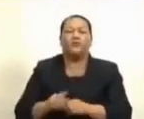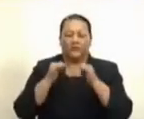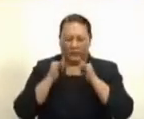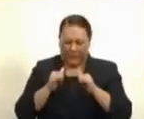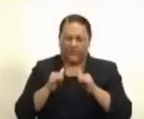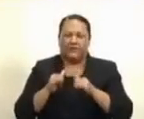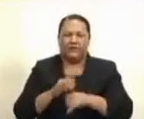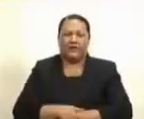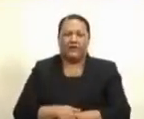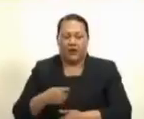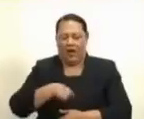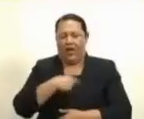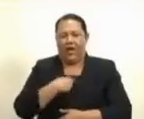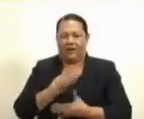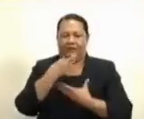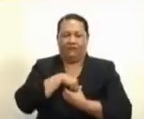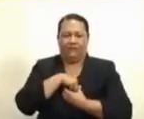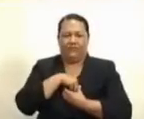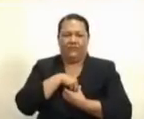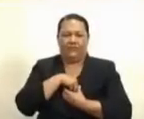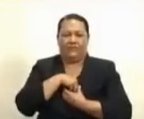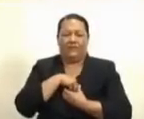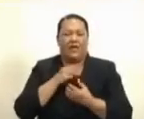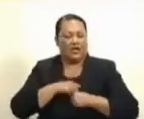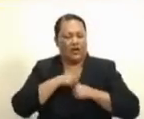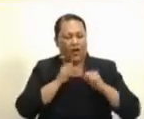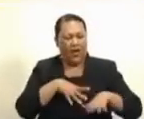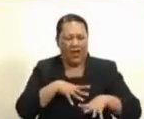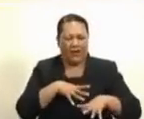in your anger and your hate.